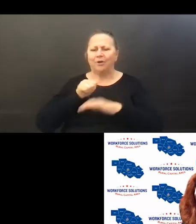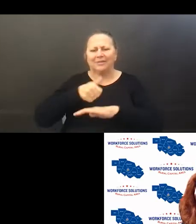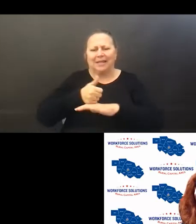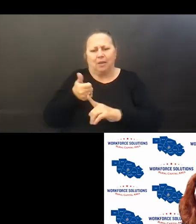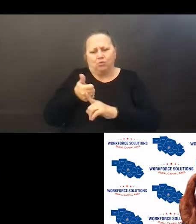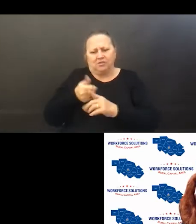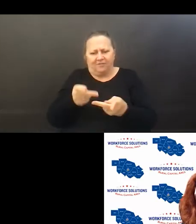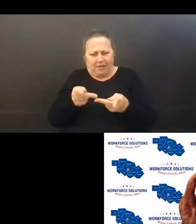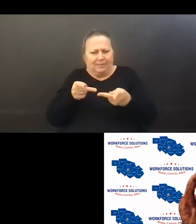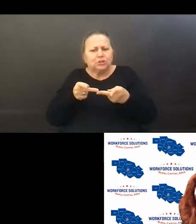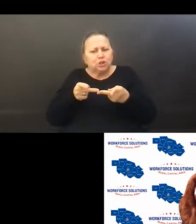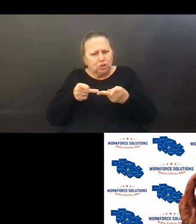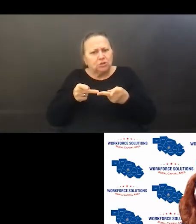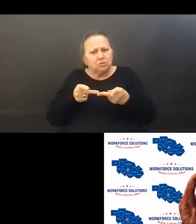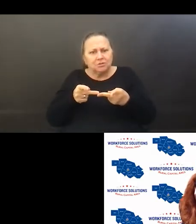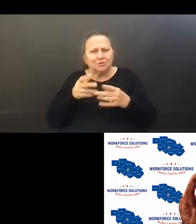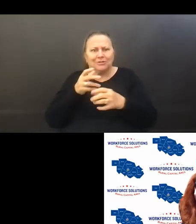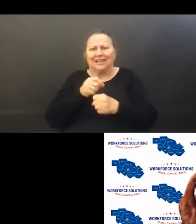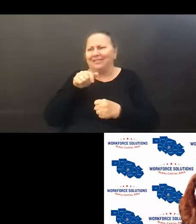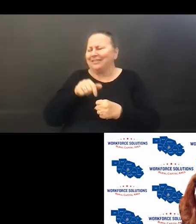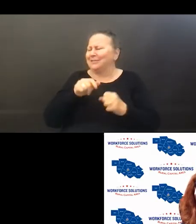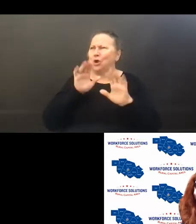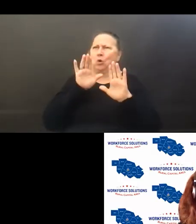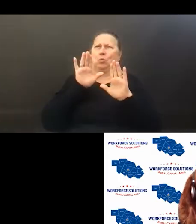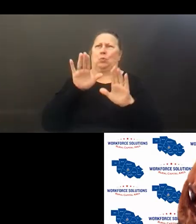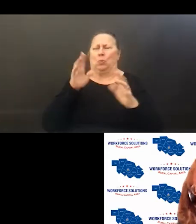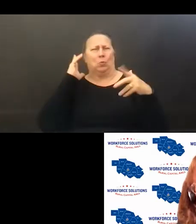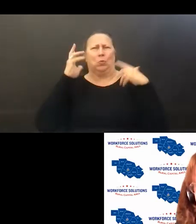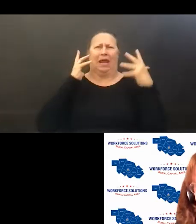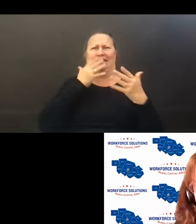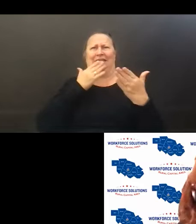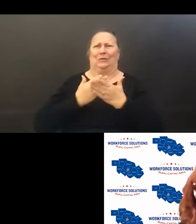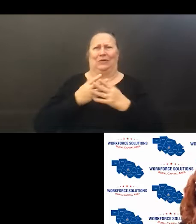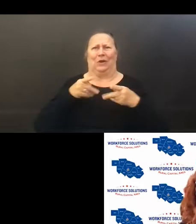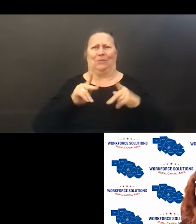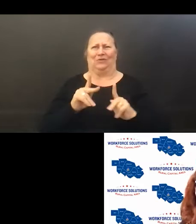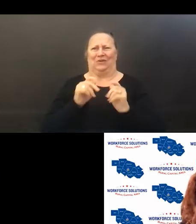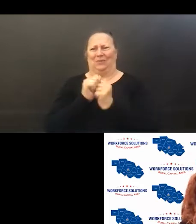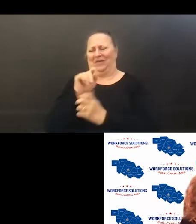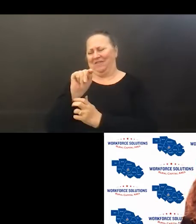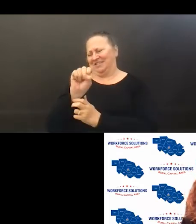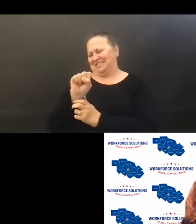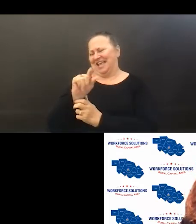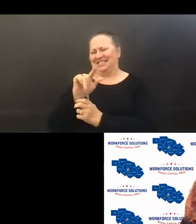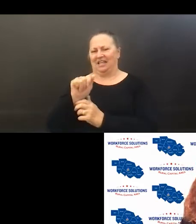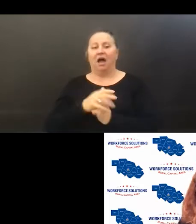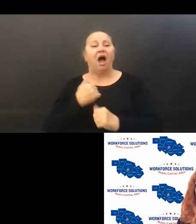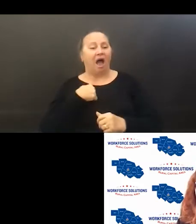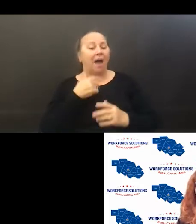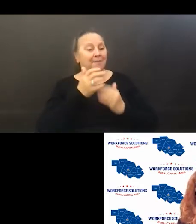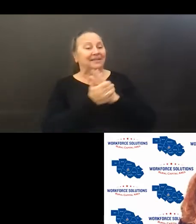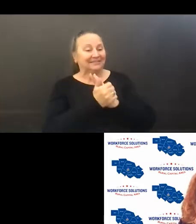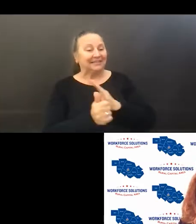to get this crazy good opportunity with Tesla. Leslie, take it away. Thank you, Carl. I'm a talent development facilitator at